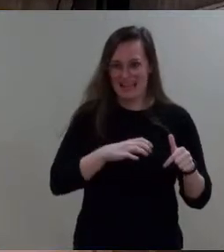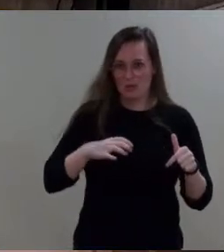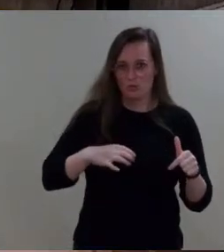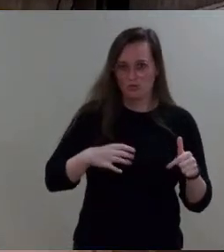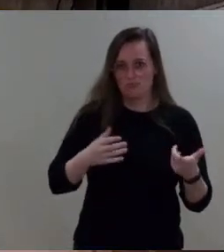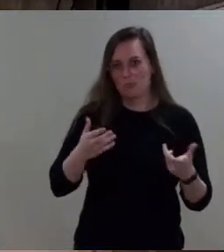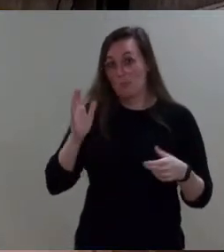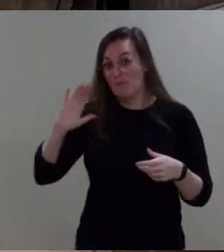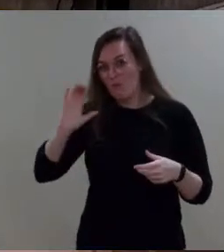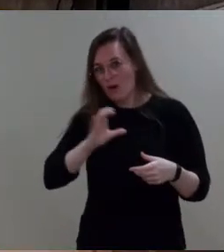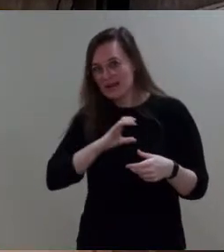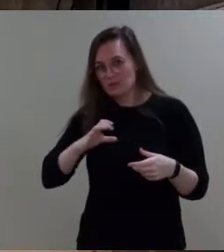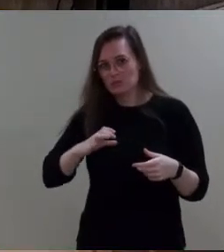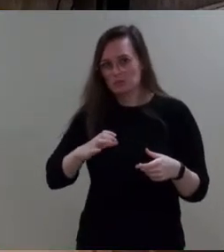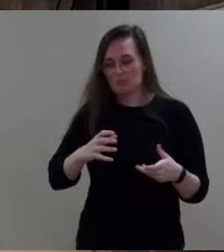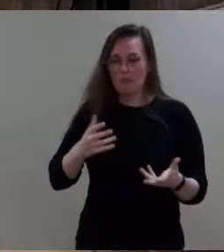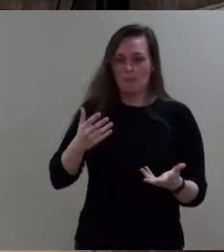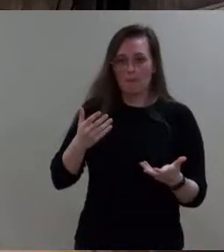councils, whatever. I think